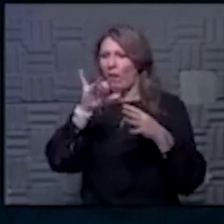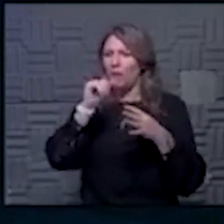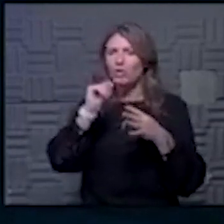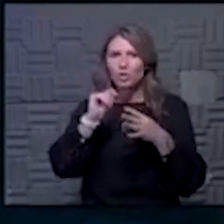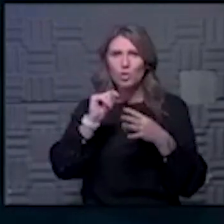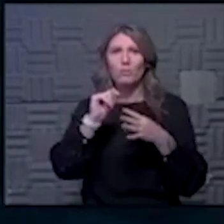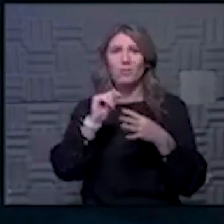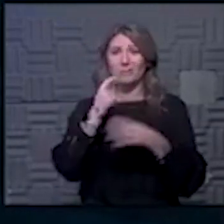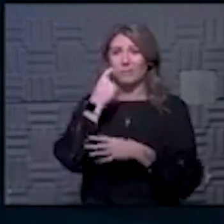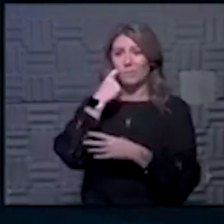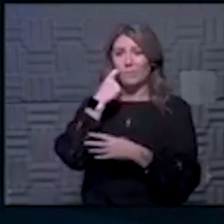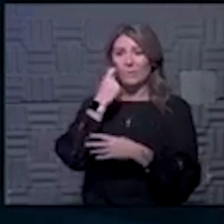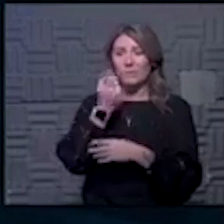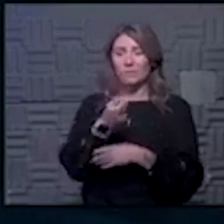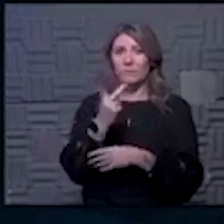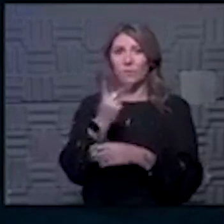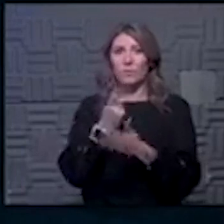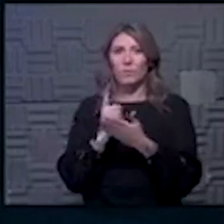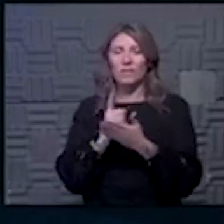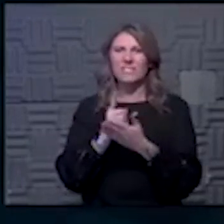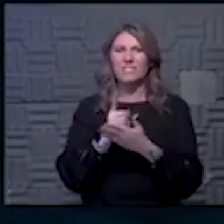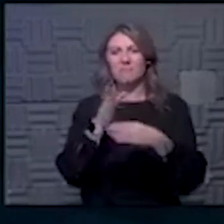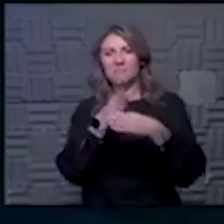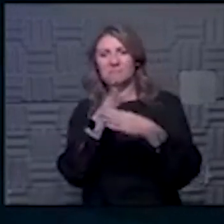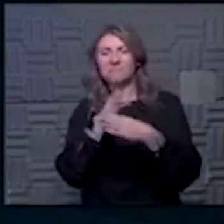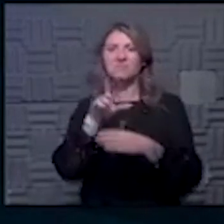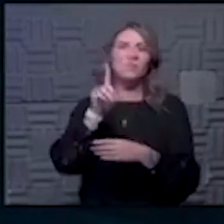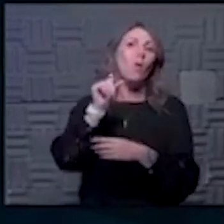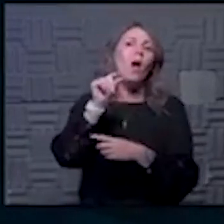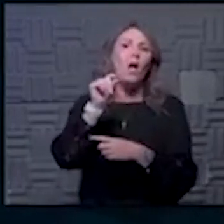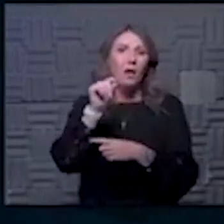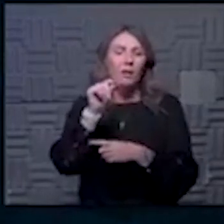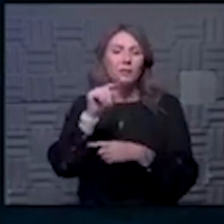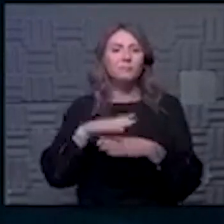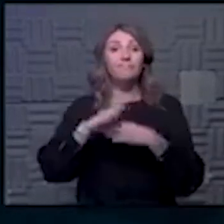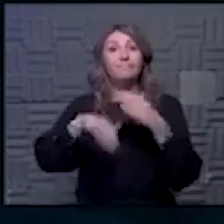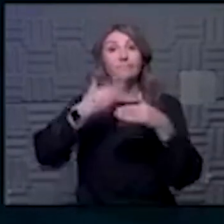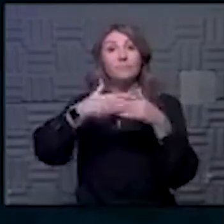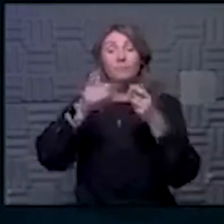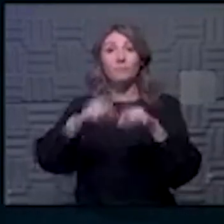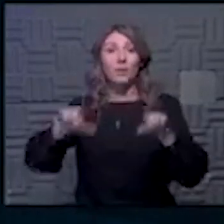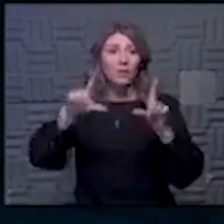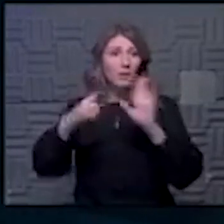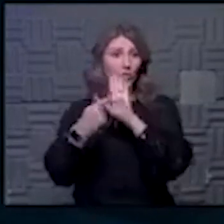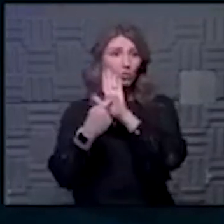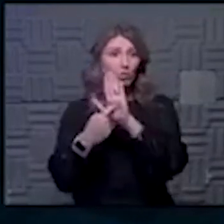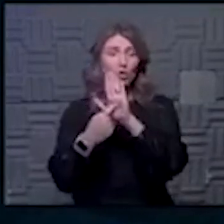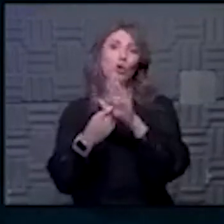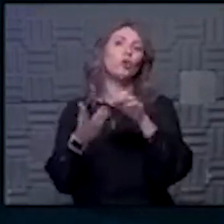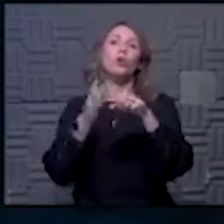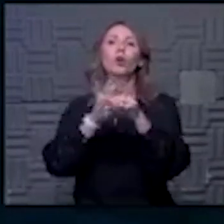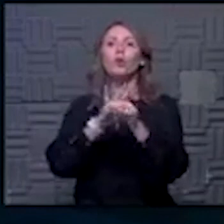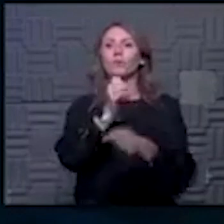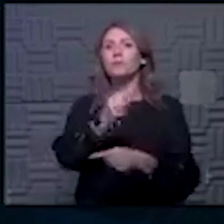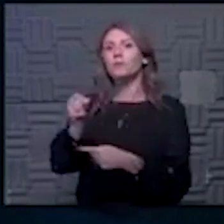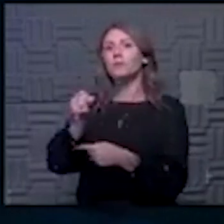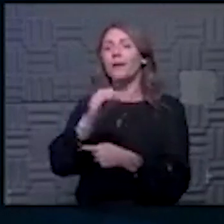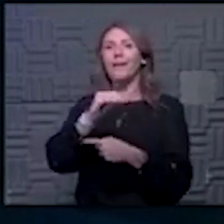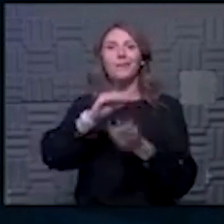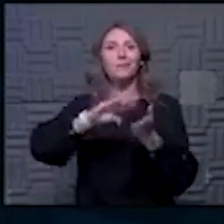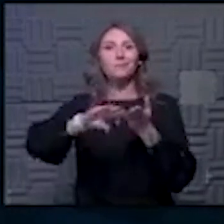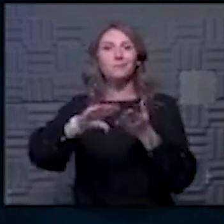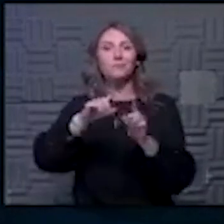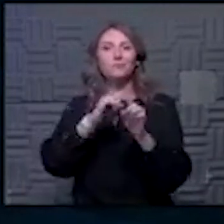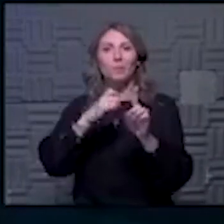last couple weeks, we've mostly been in the 20s. The next slide shows our COVID admissions and discharges by